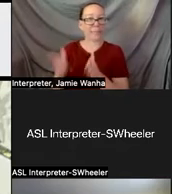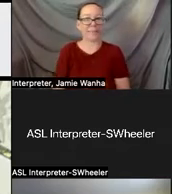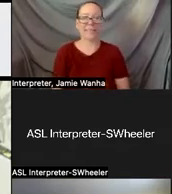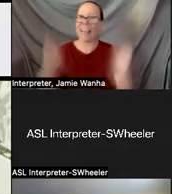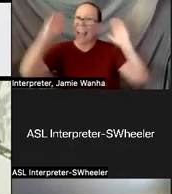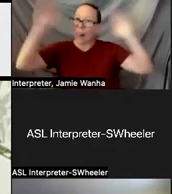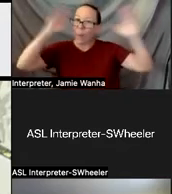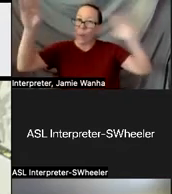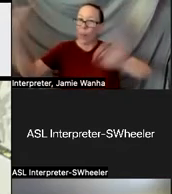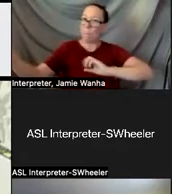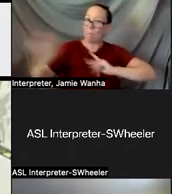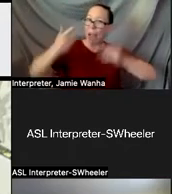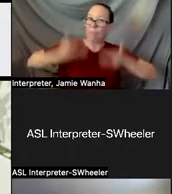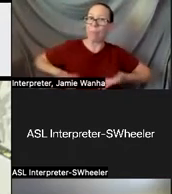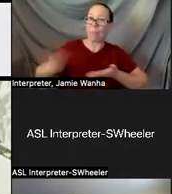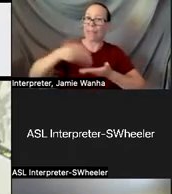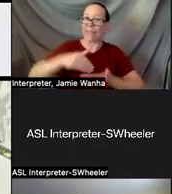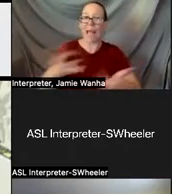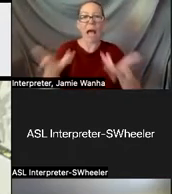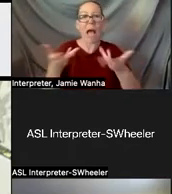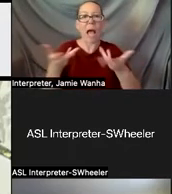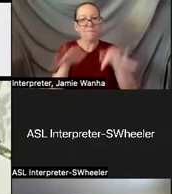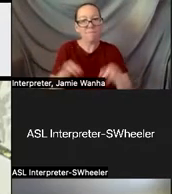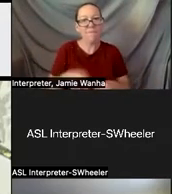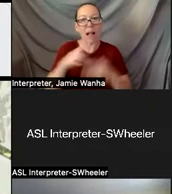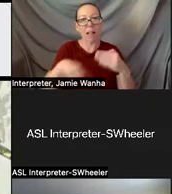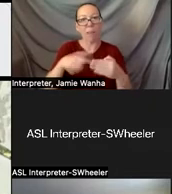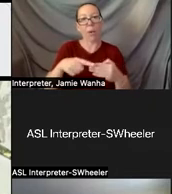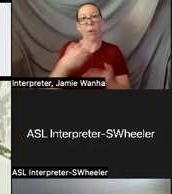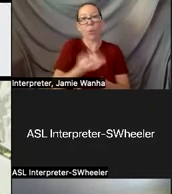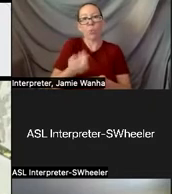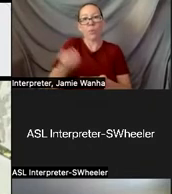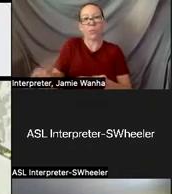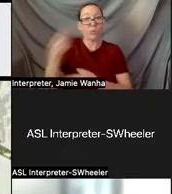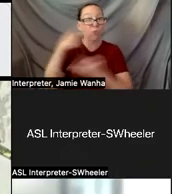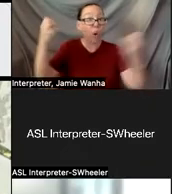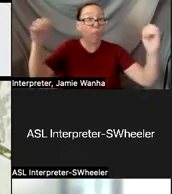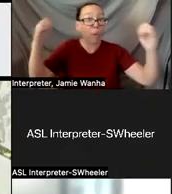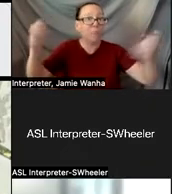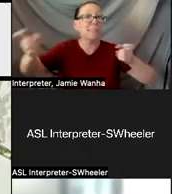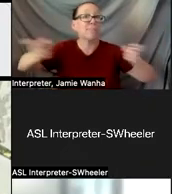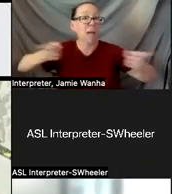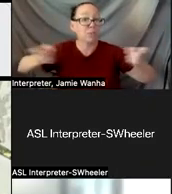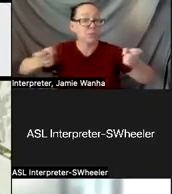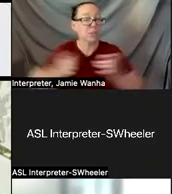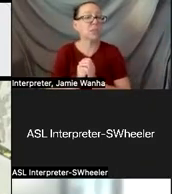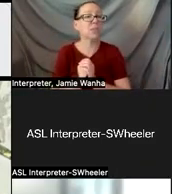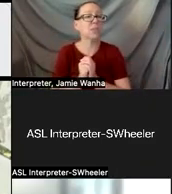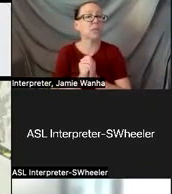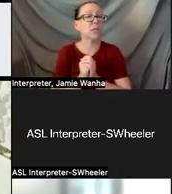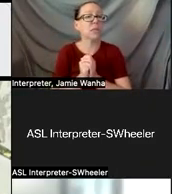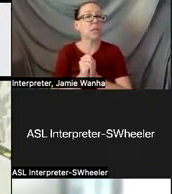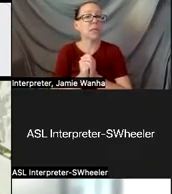to do for this presentation is talk a little bit about the resources for emergency management, the